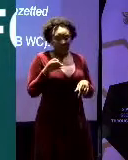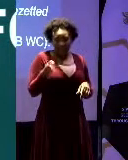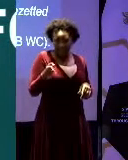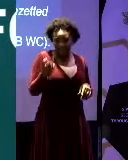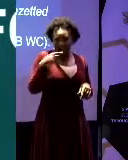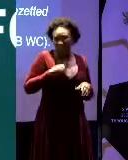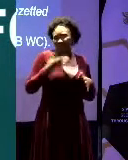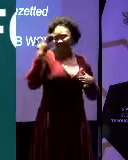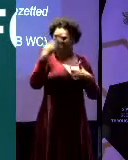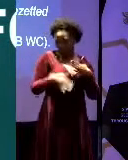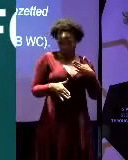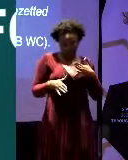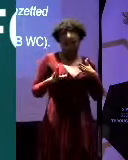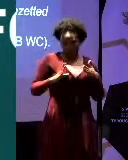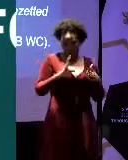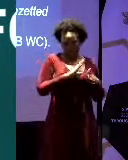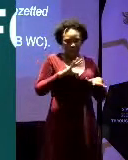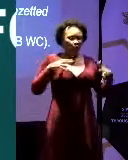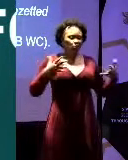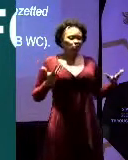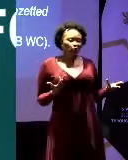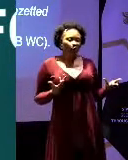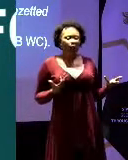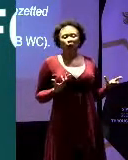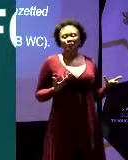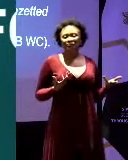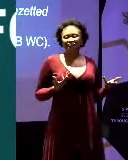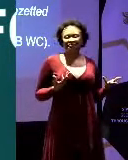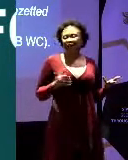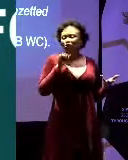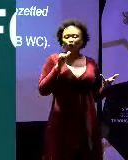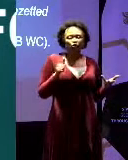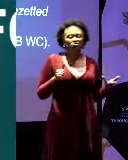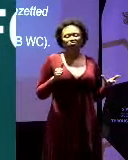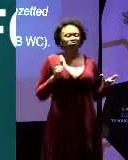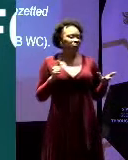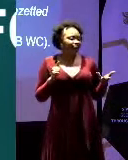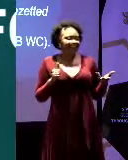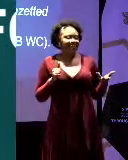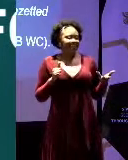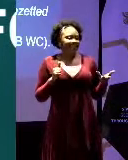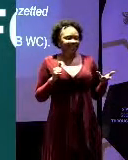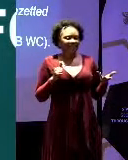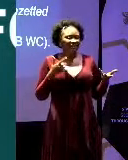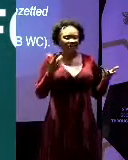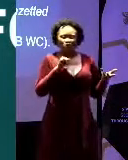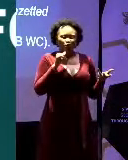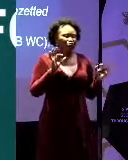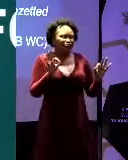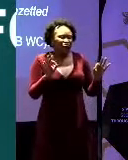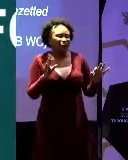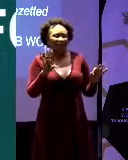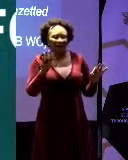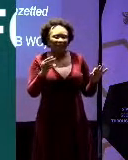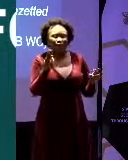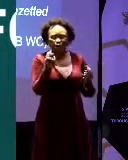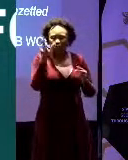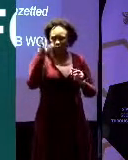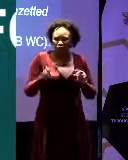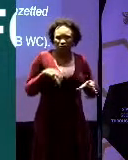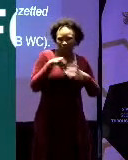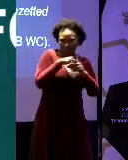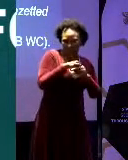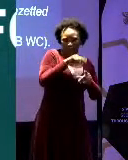the committee, so it really wasn't going to serve any purpose to have a new member joining us when our term was coming to an end.